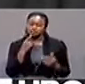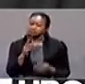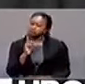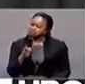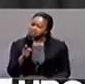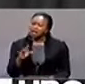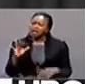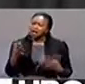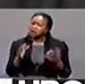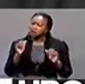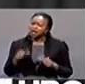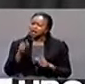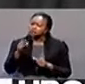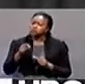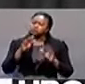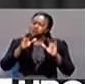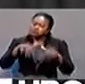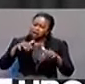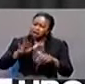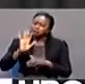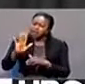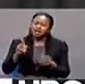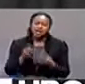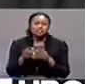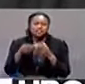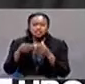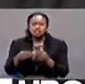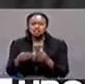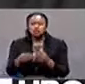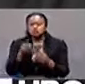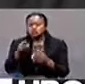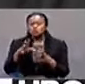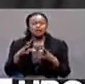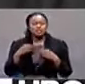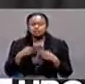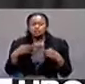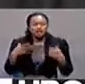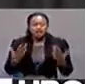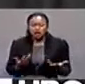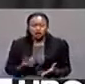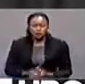can your farm or you as a leader allow it to be